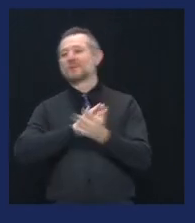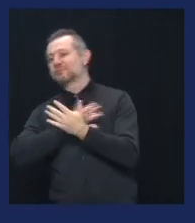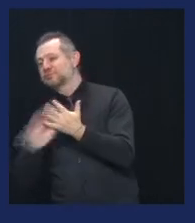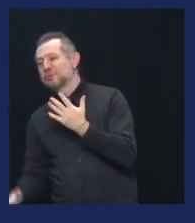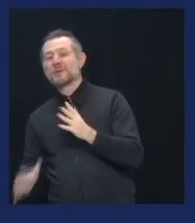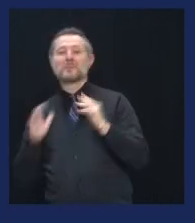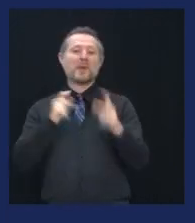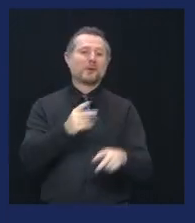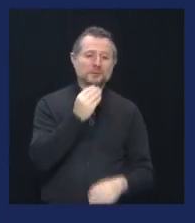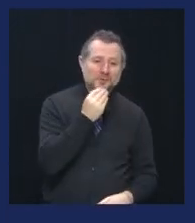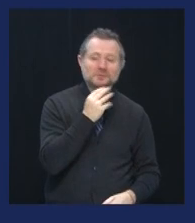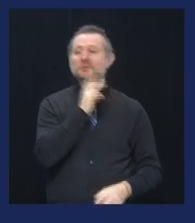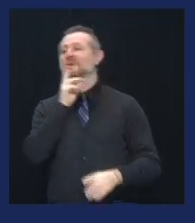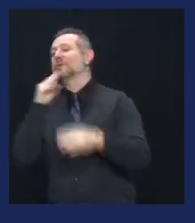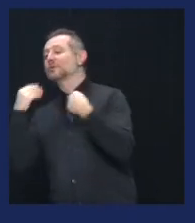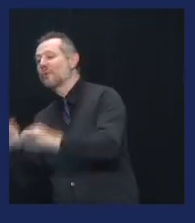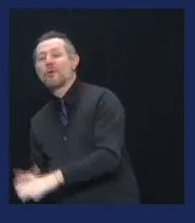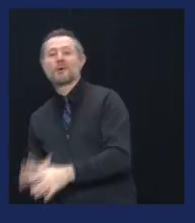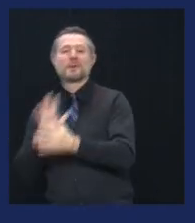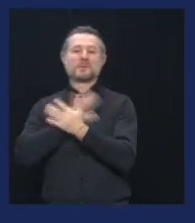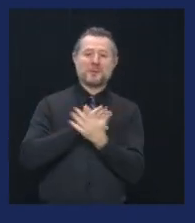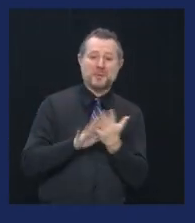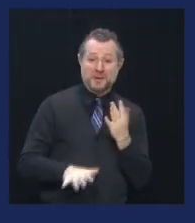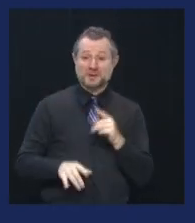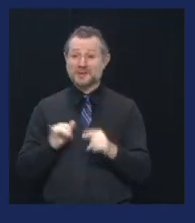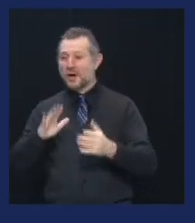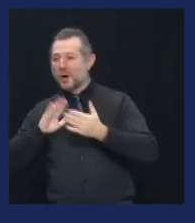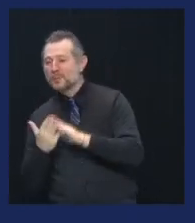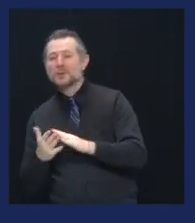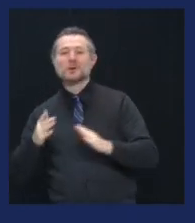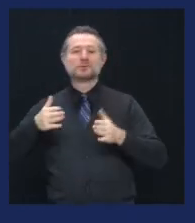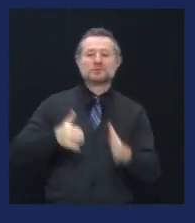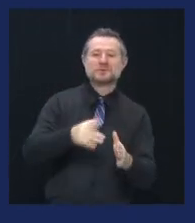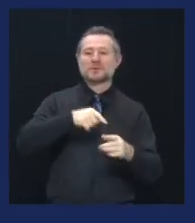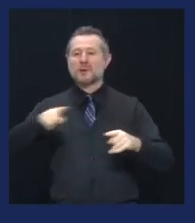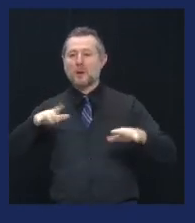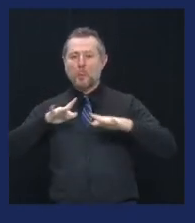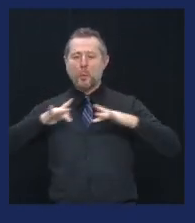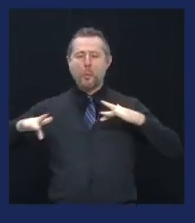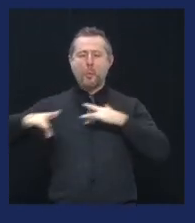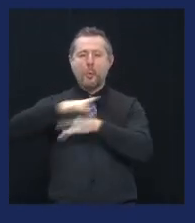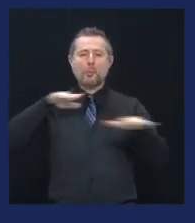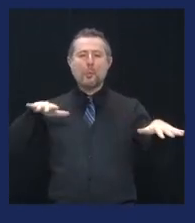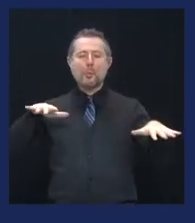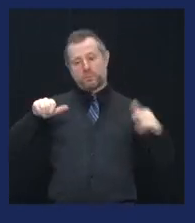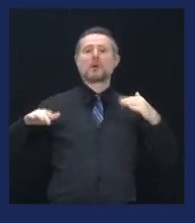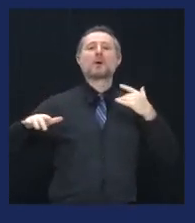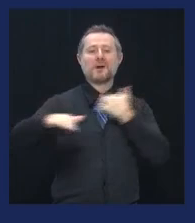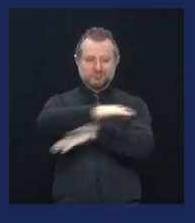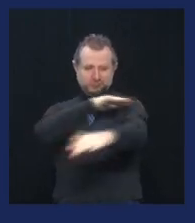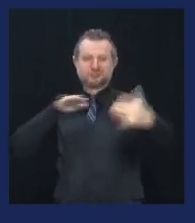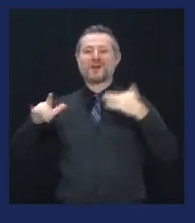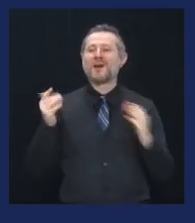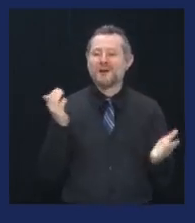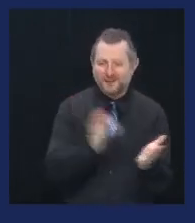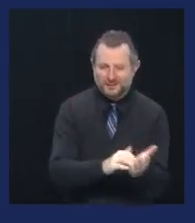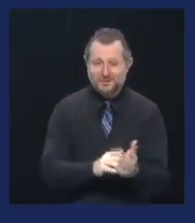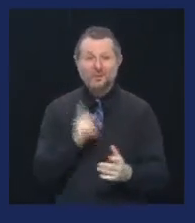streets. Next, we must accelerate the return of the arts. Cities are, by